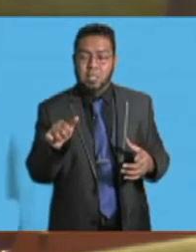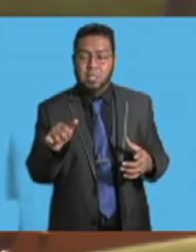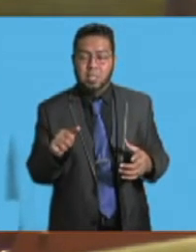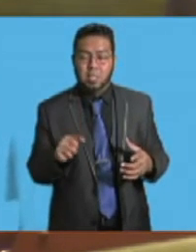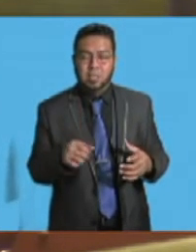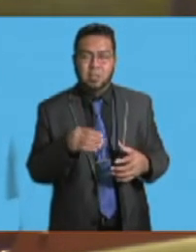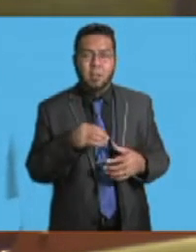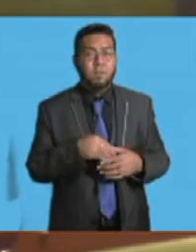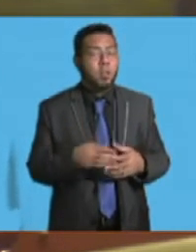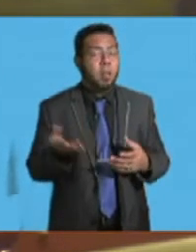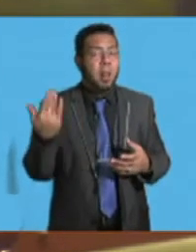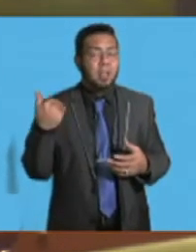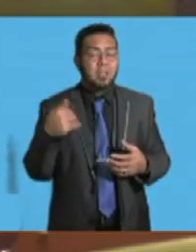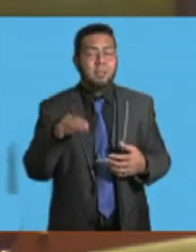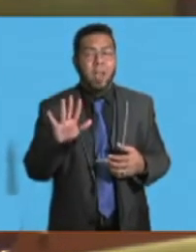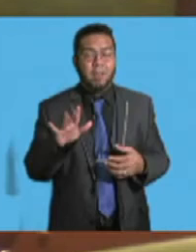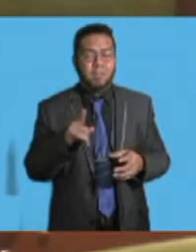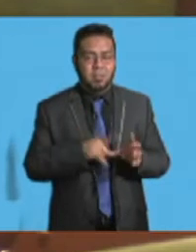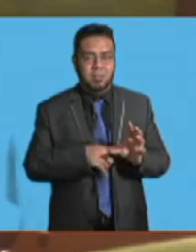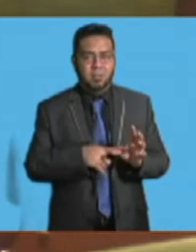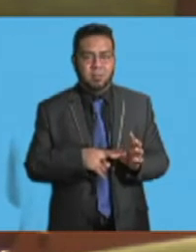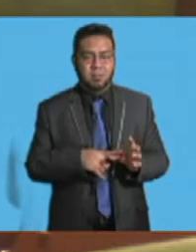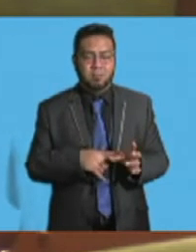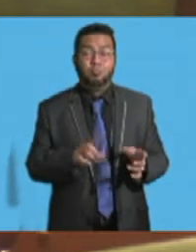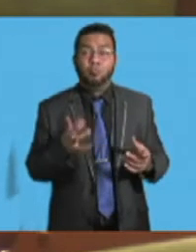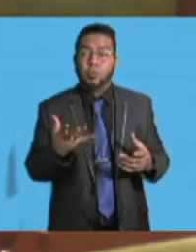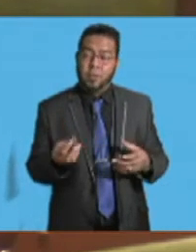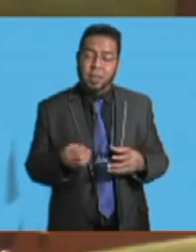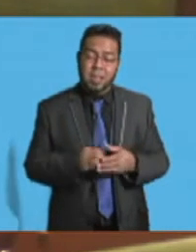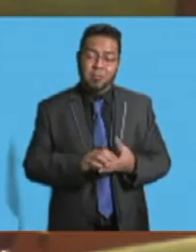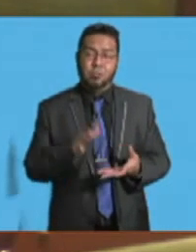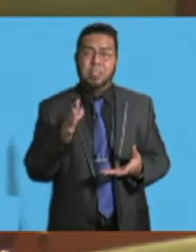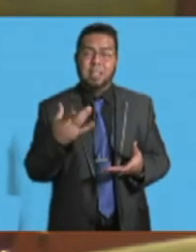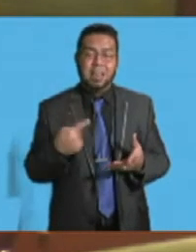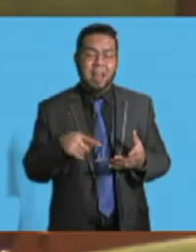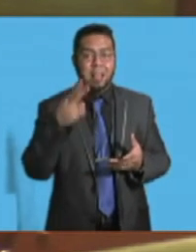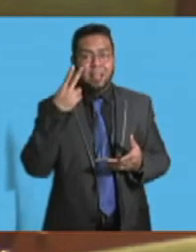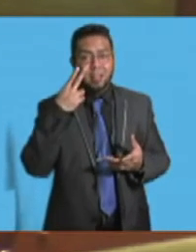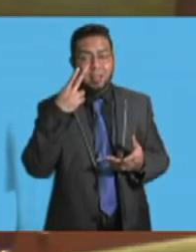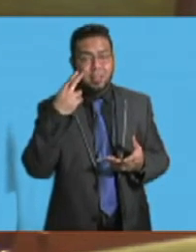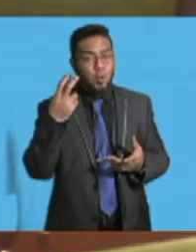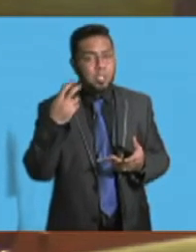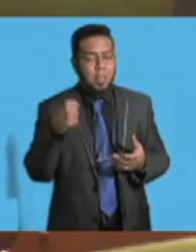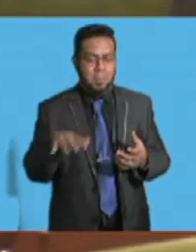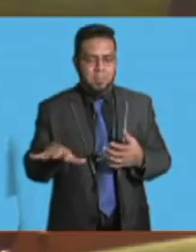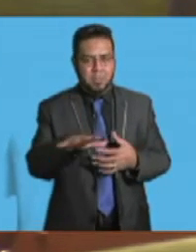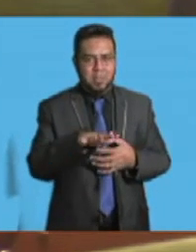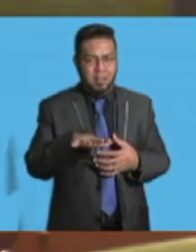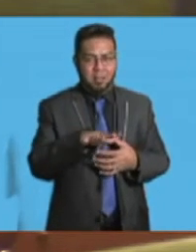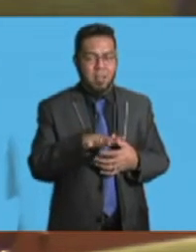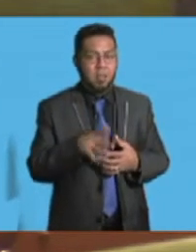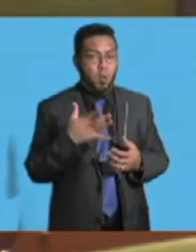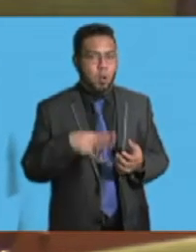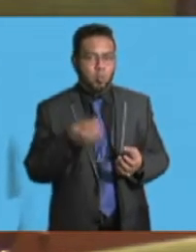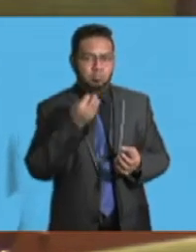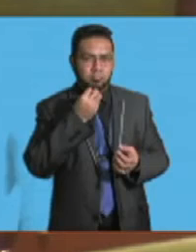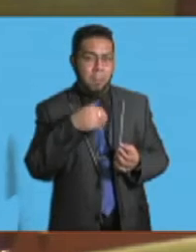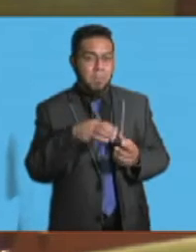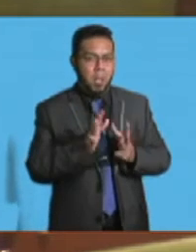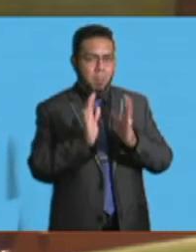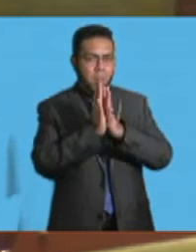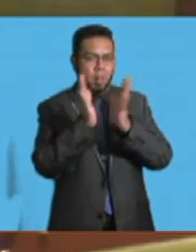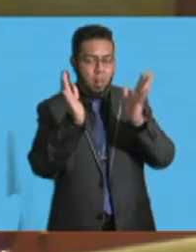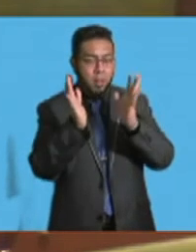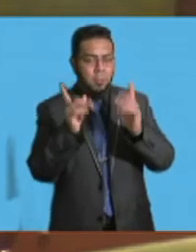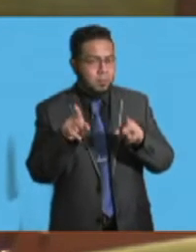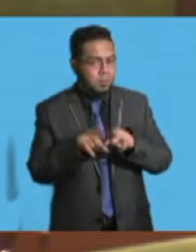annually for the last 5 years, which is mainly due to increased demand from the tourism sector. This analysis warrants government intervention to